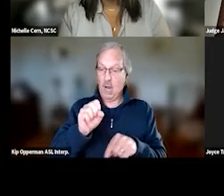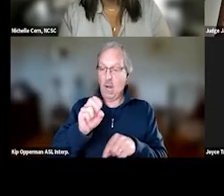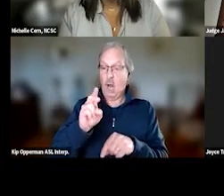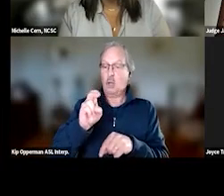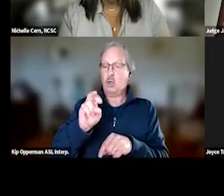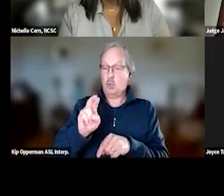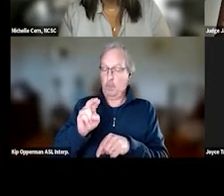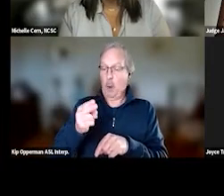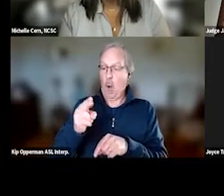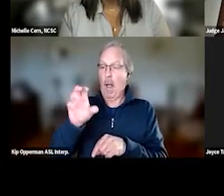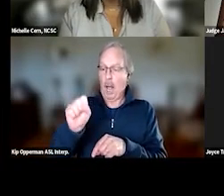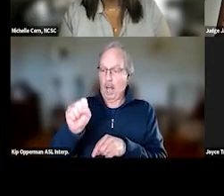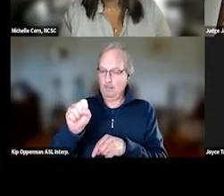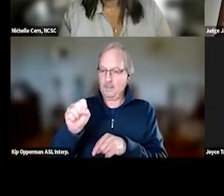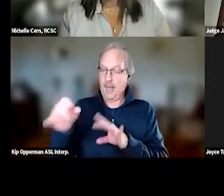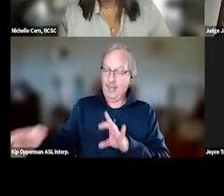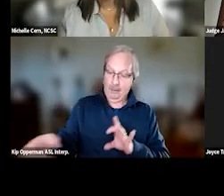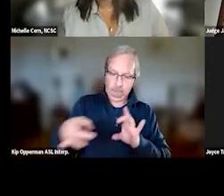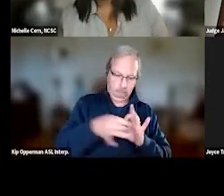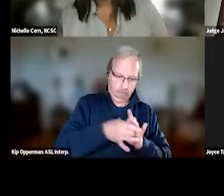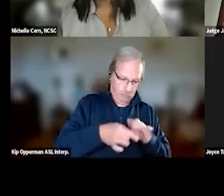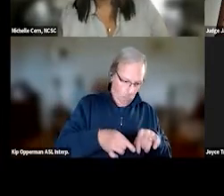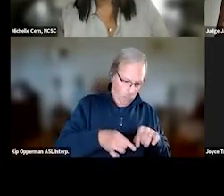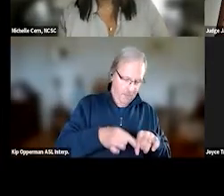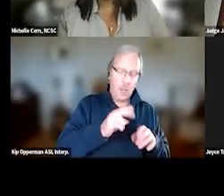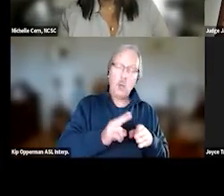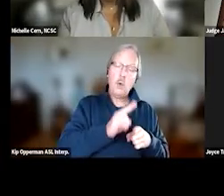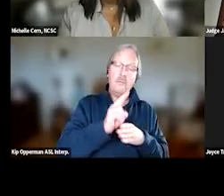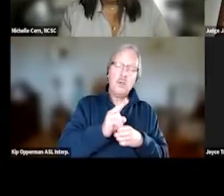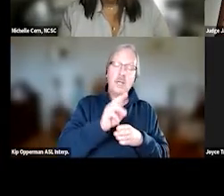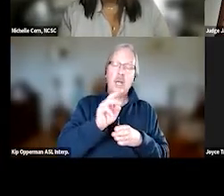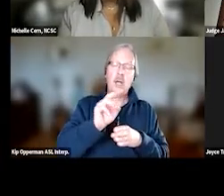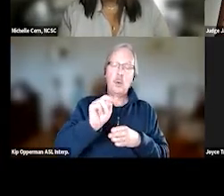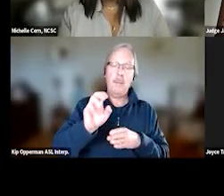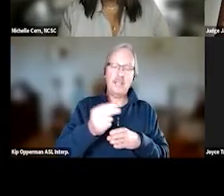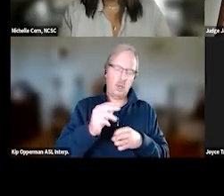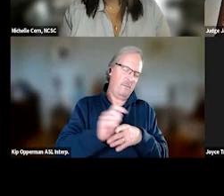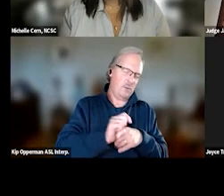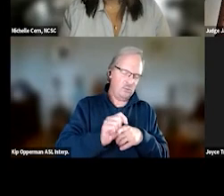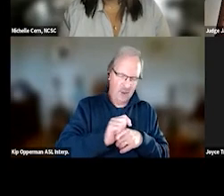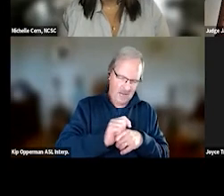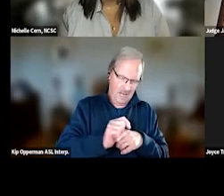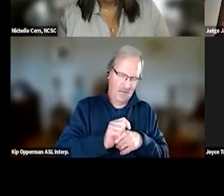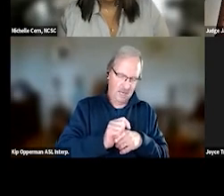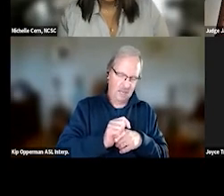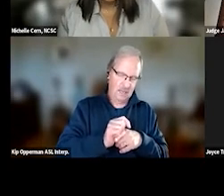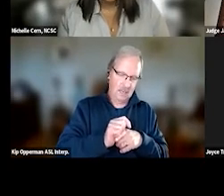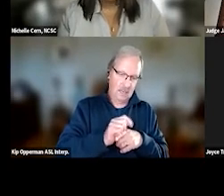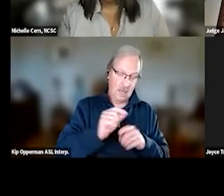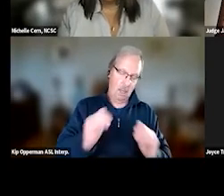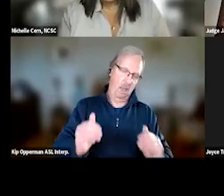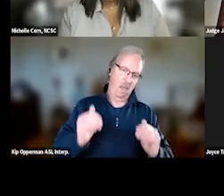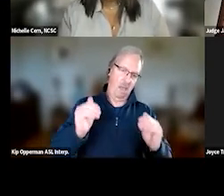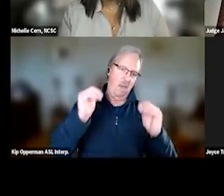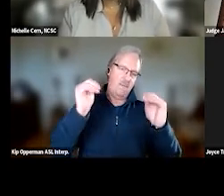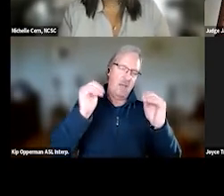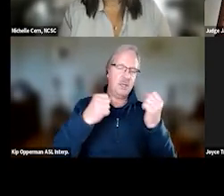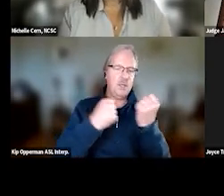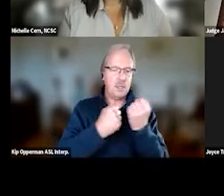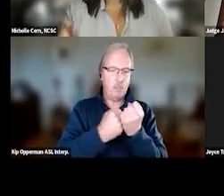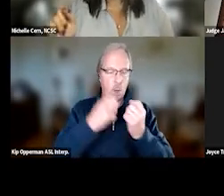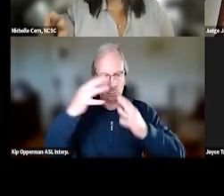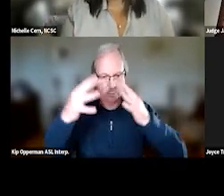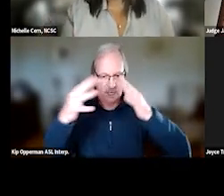with the University of New Mexico to be able to do training and some other more advanced sort of things to support creation of